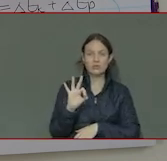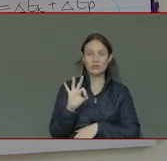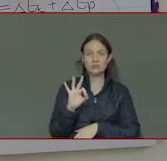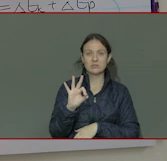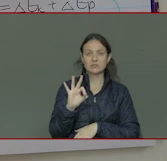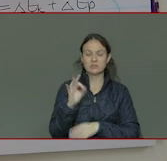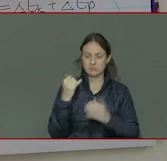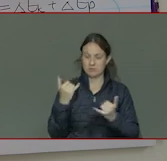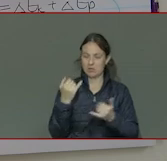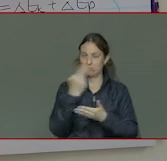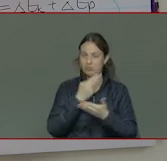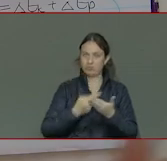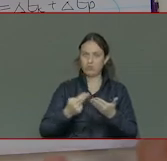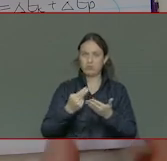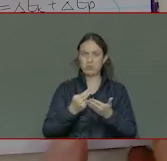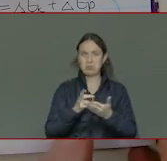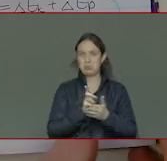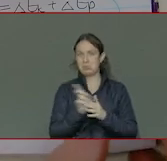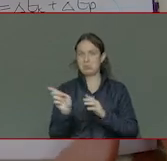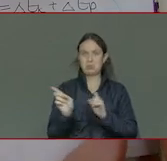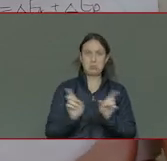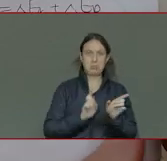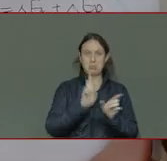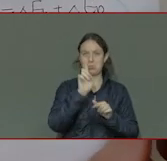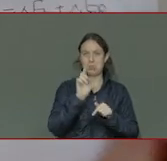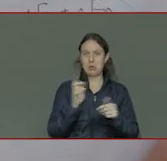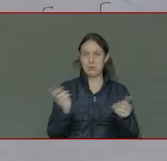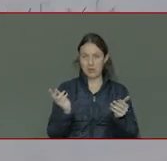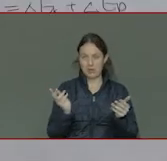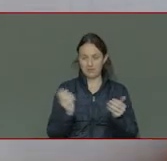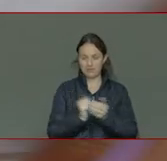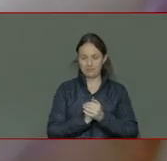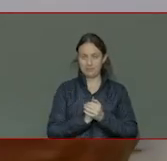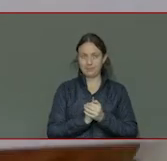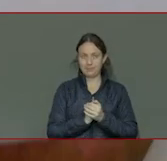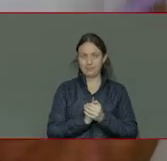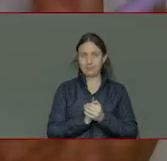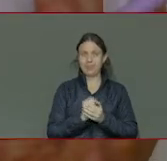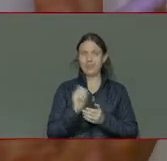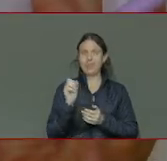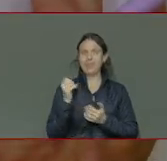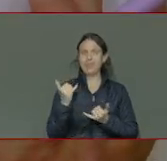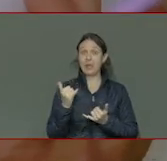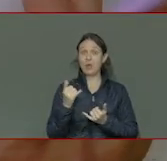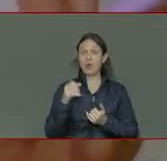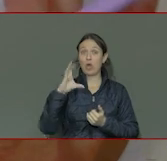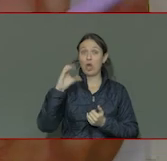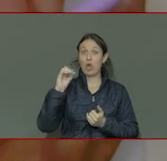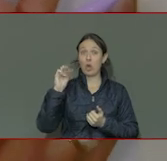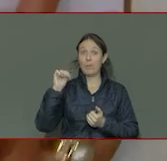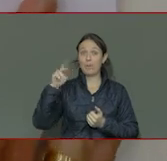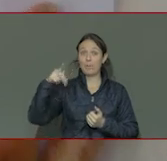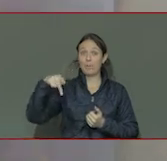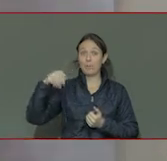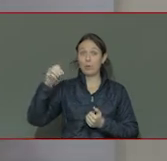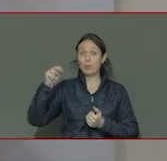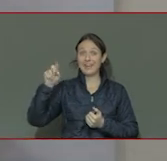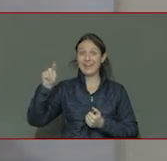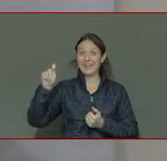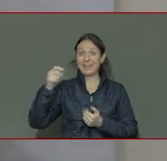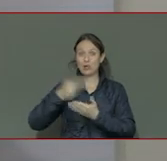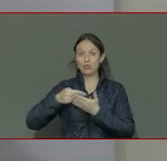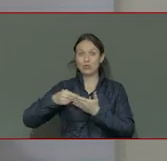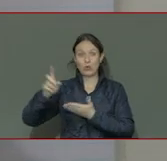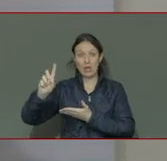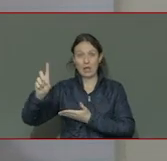crate during the motion. If it is the force, you can't draw components. So